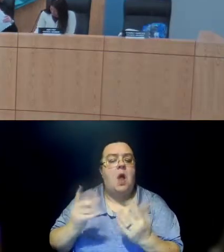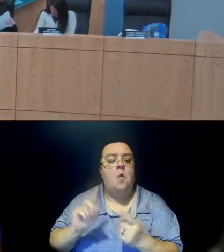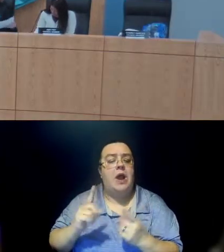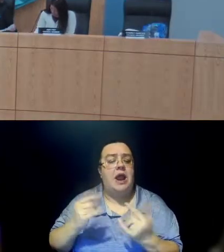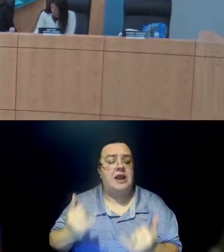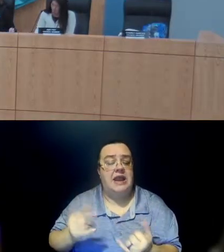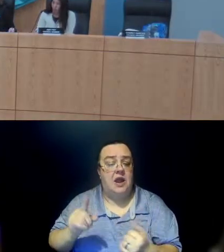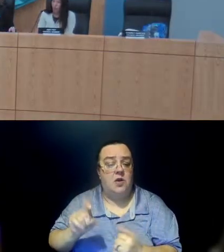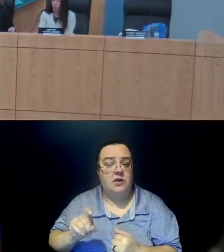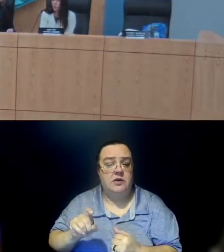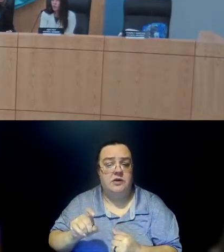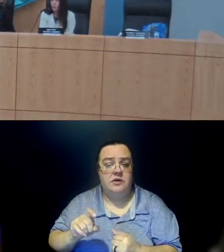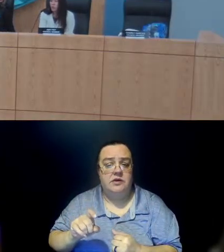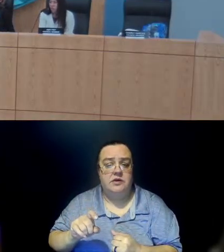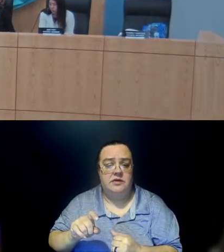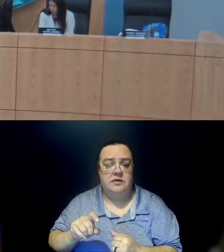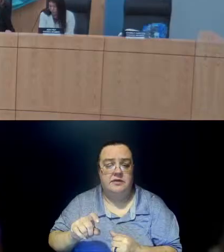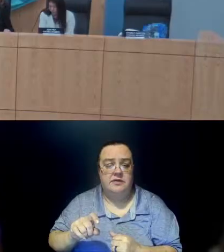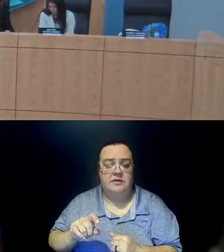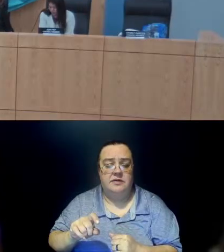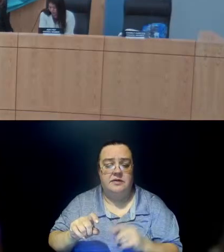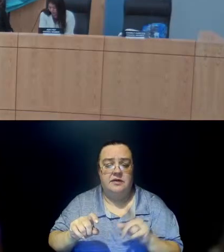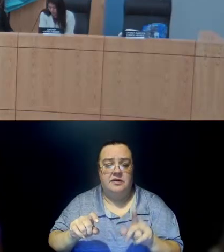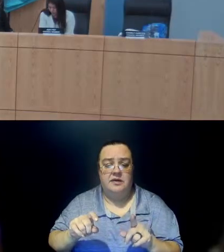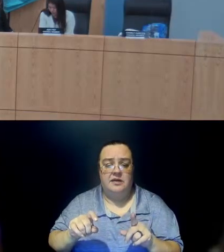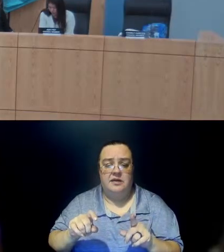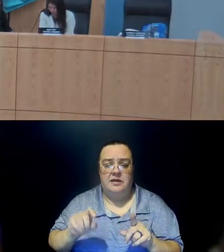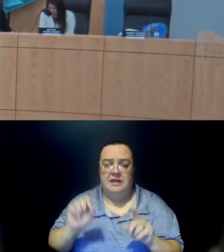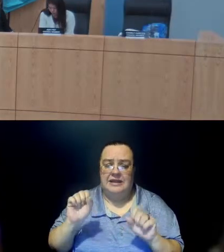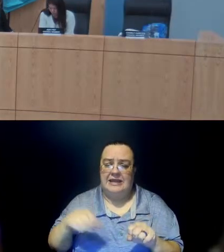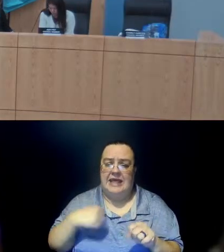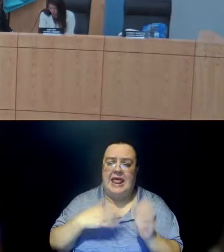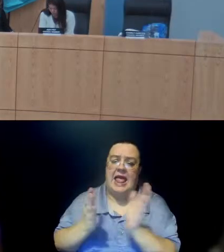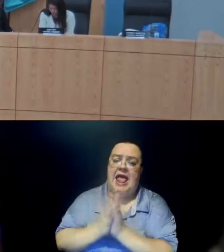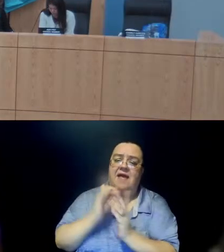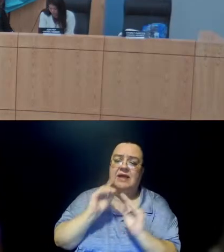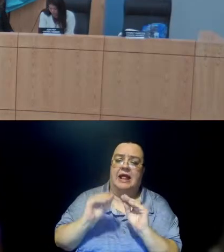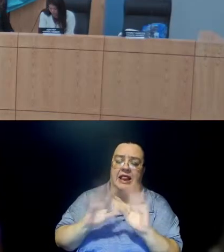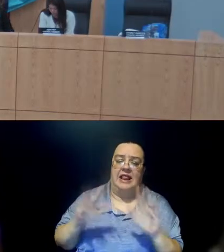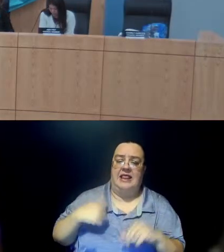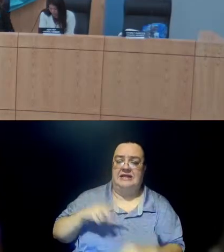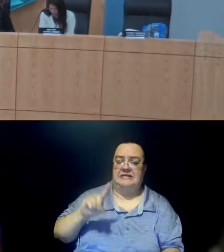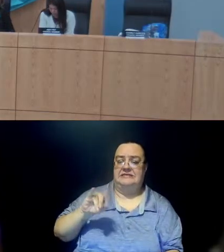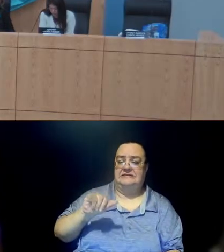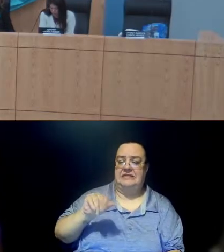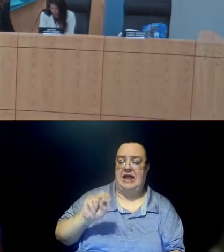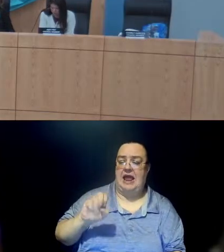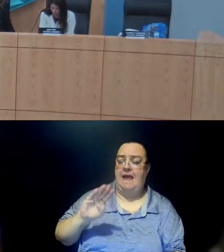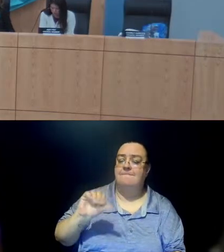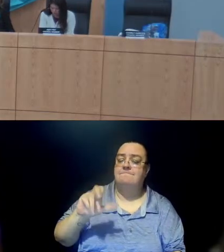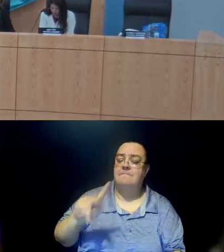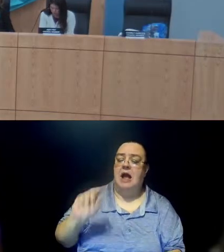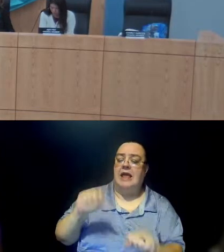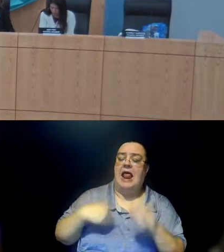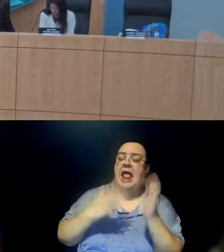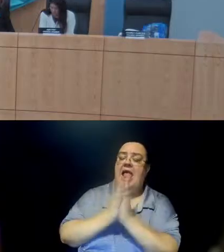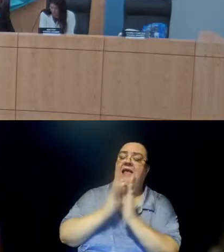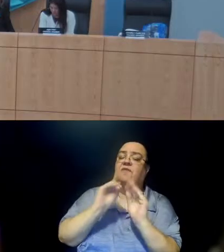I ask for clarification on something you just said? This is Diane Mock. Yes.